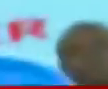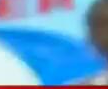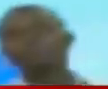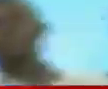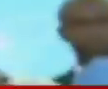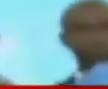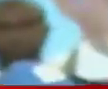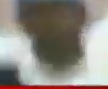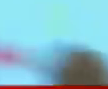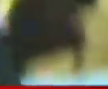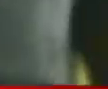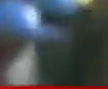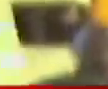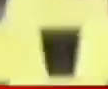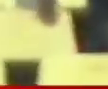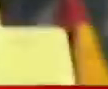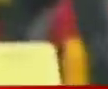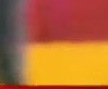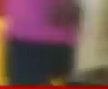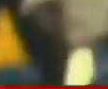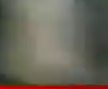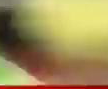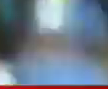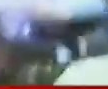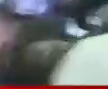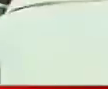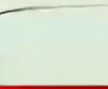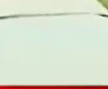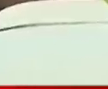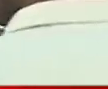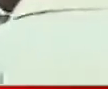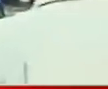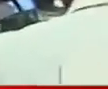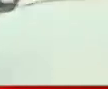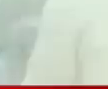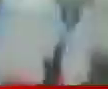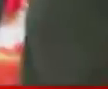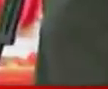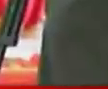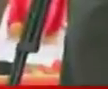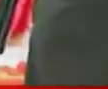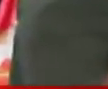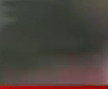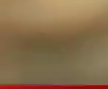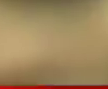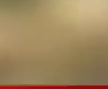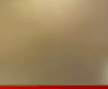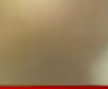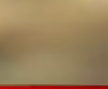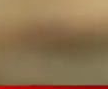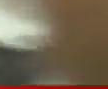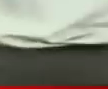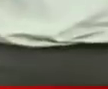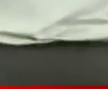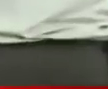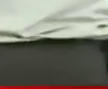Our principal, Musalia Mudavadi Njoo Tafadhali, will invite Baba aje hapa kwa sababu